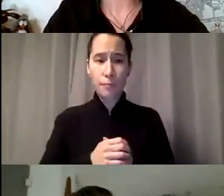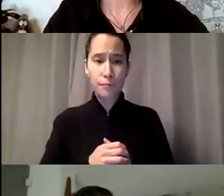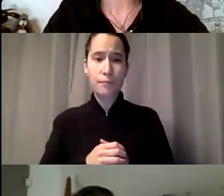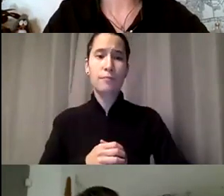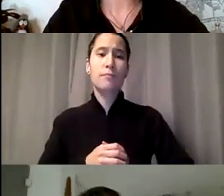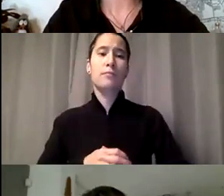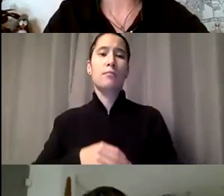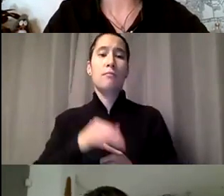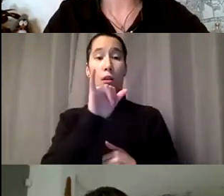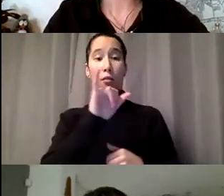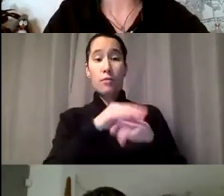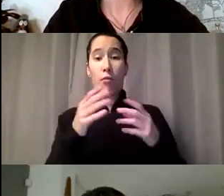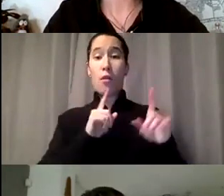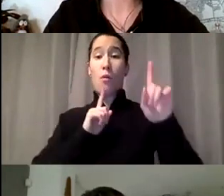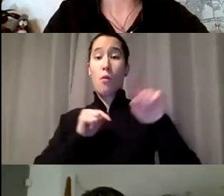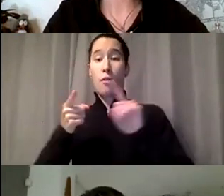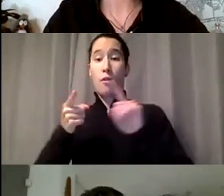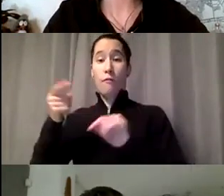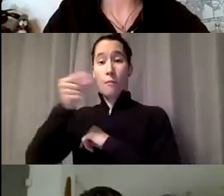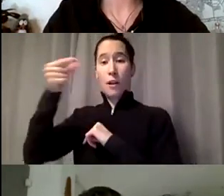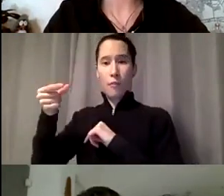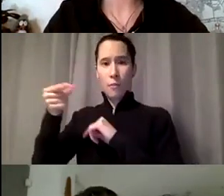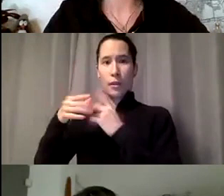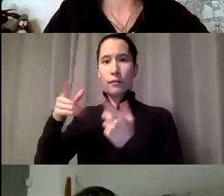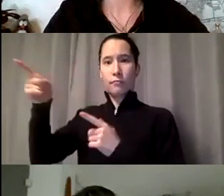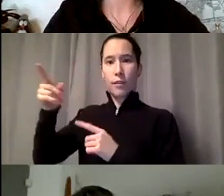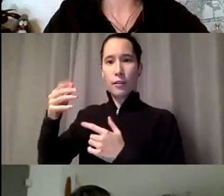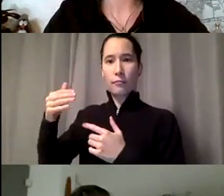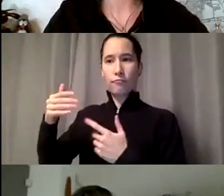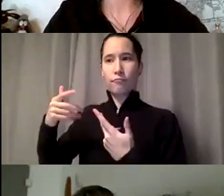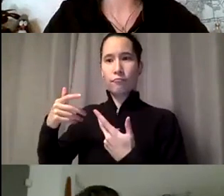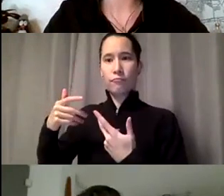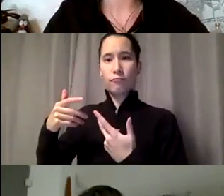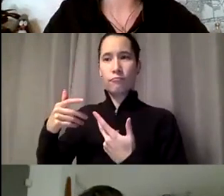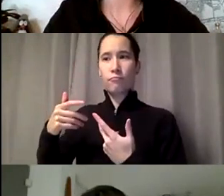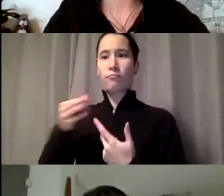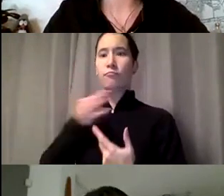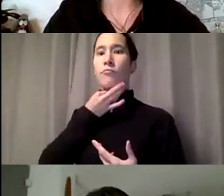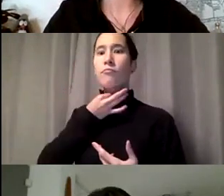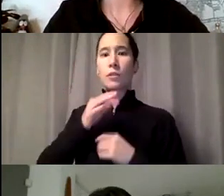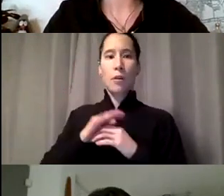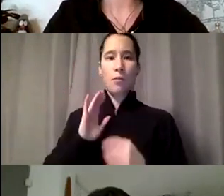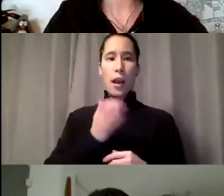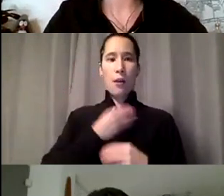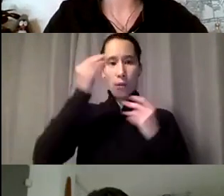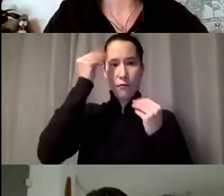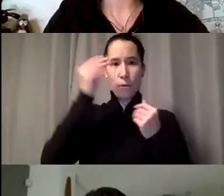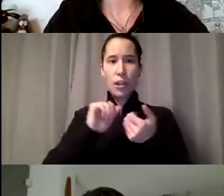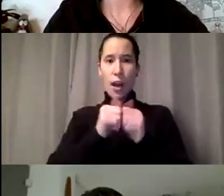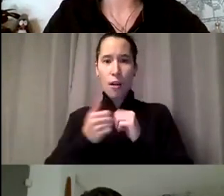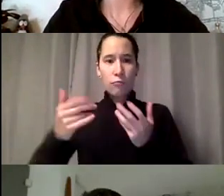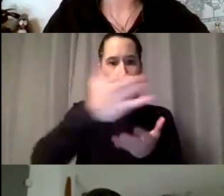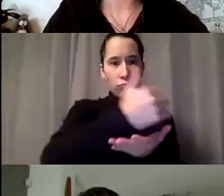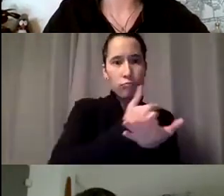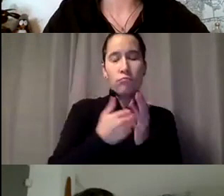they're looking for us and our support on how this could actually look in the system. Now, sometimes